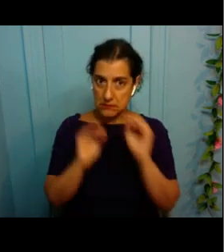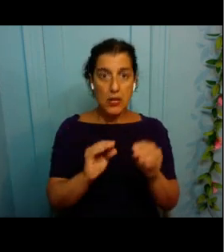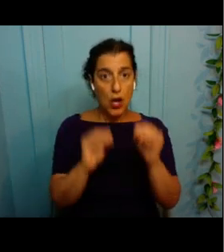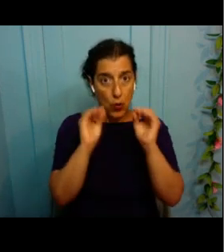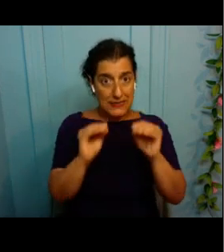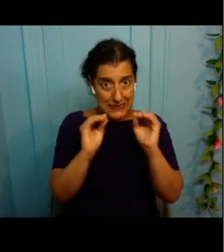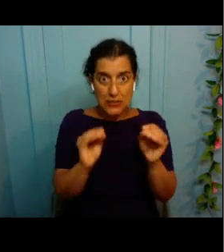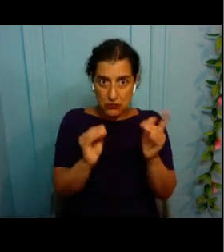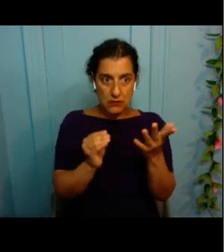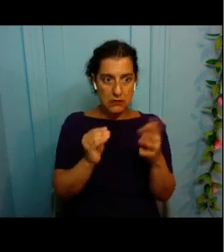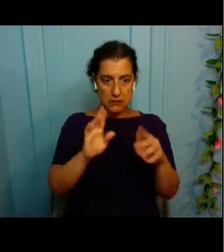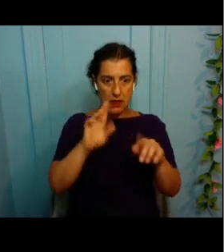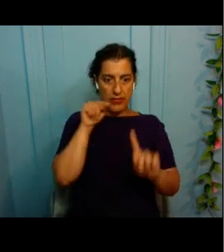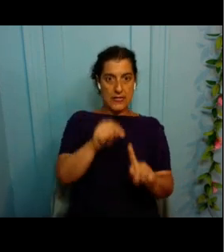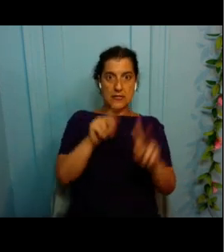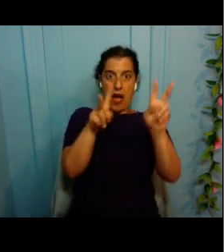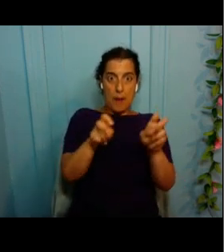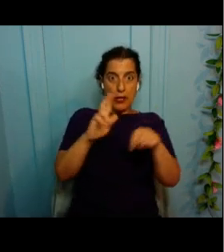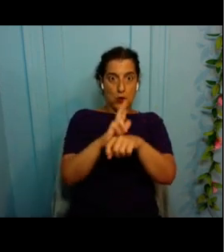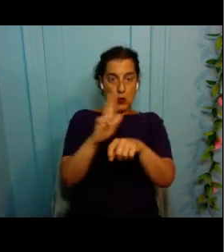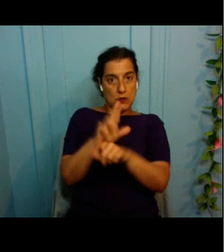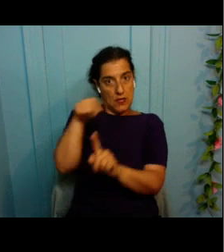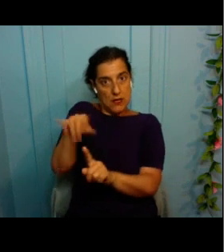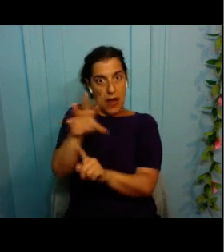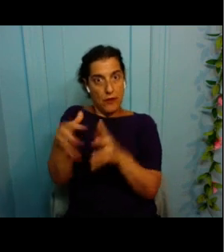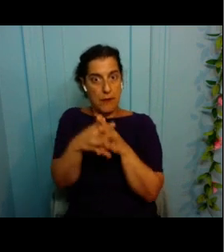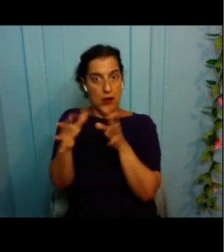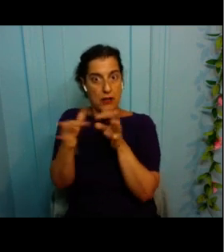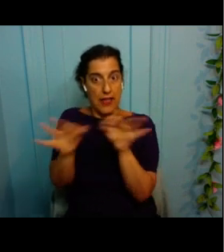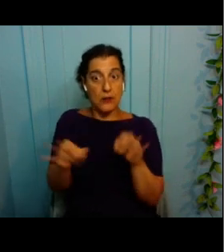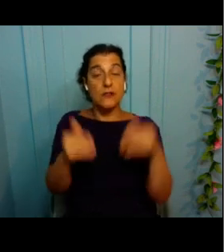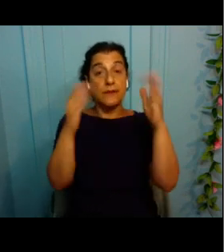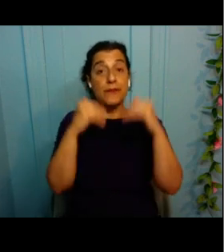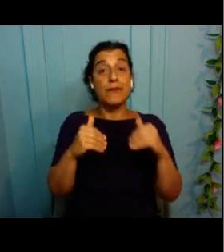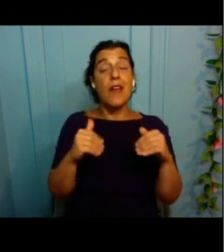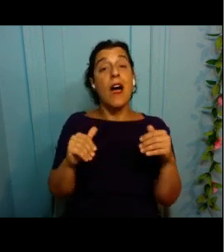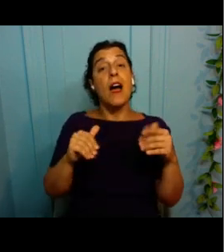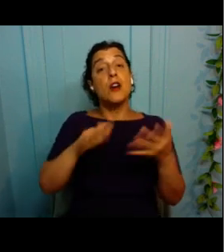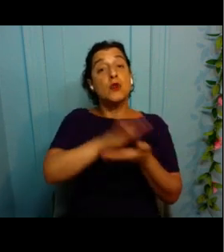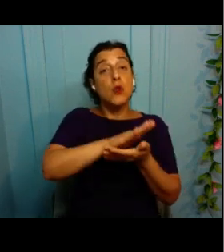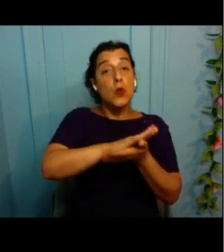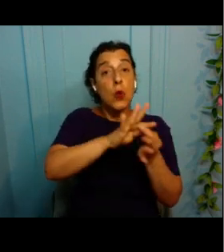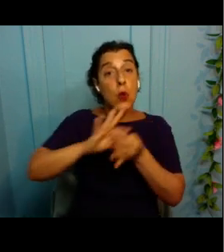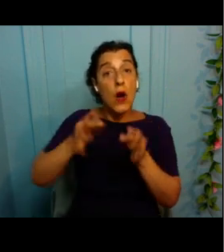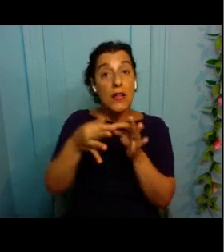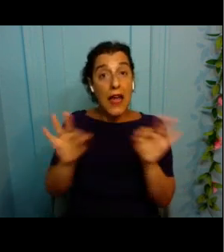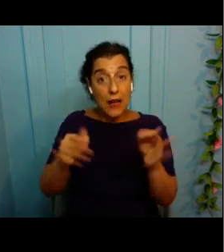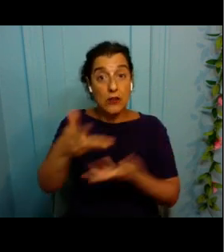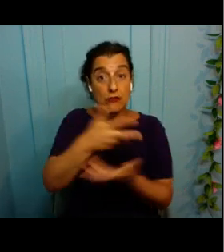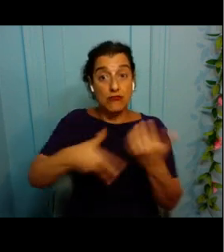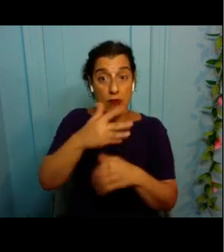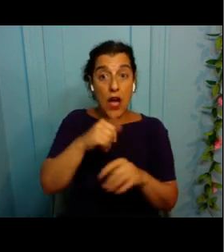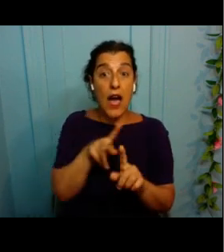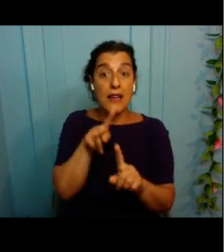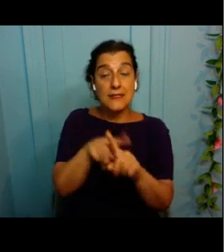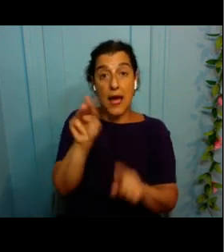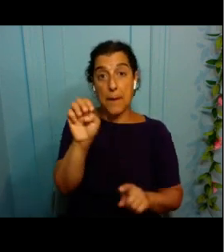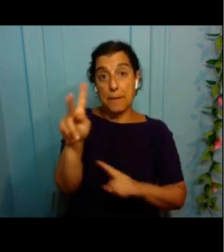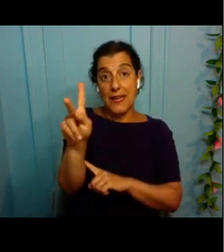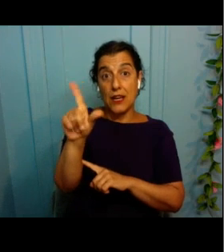semantics. When discussing language socialization and language in schooling, I assigned week 2018, which discusses these